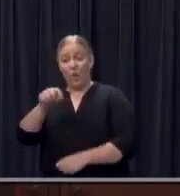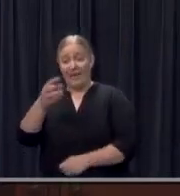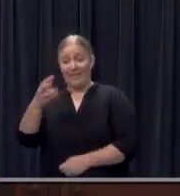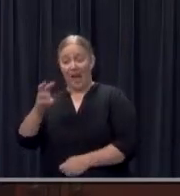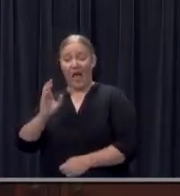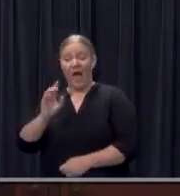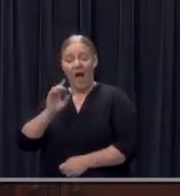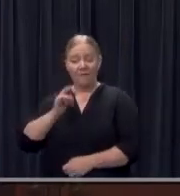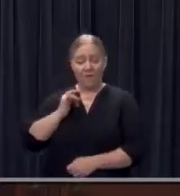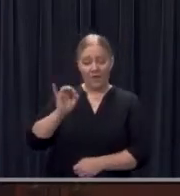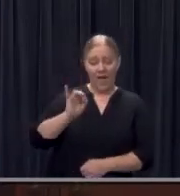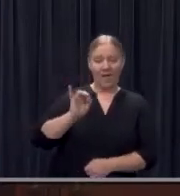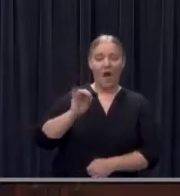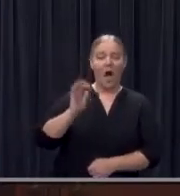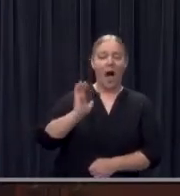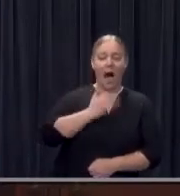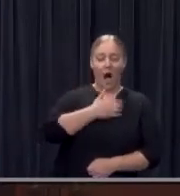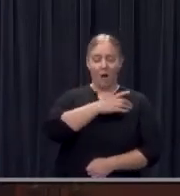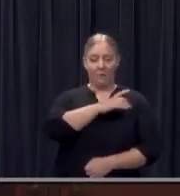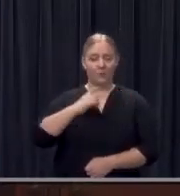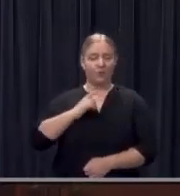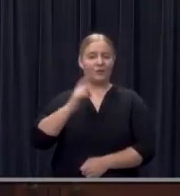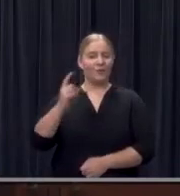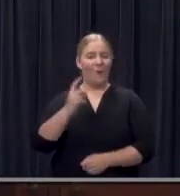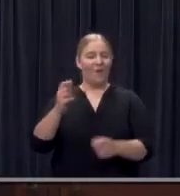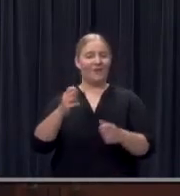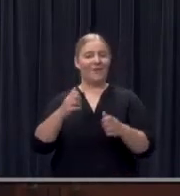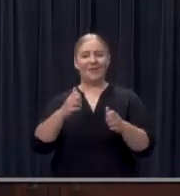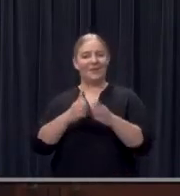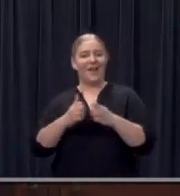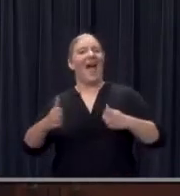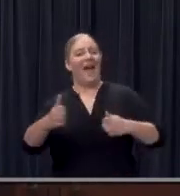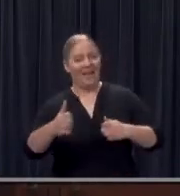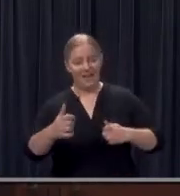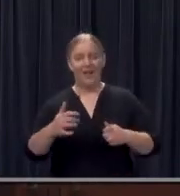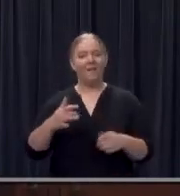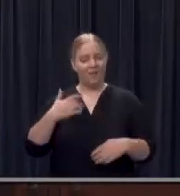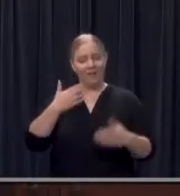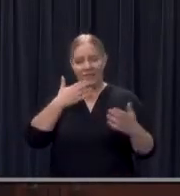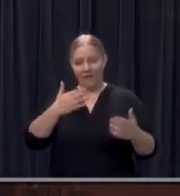our board and this district has always been on the forefront, and I'm very thankful for that.